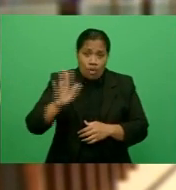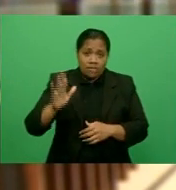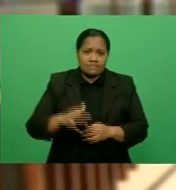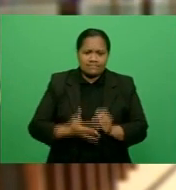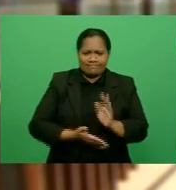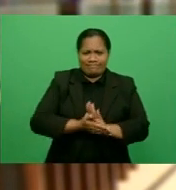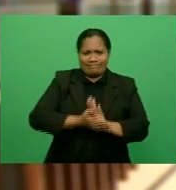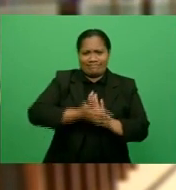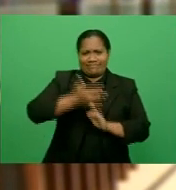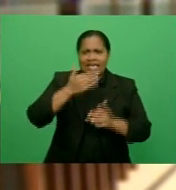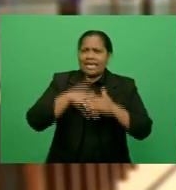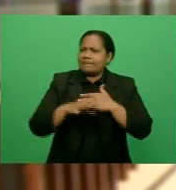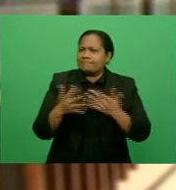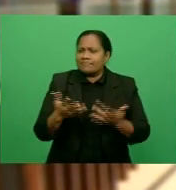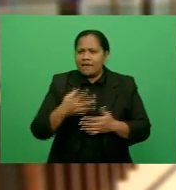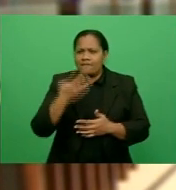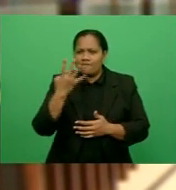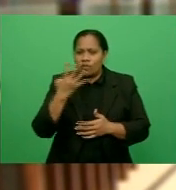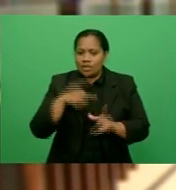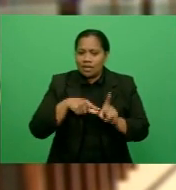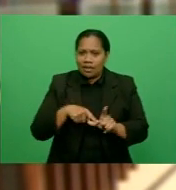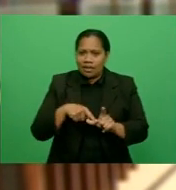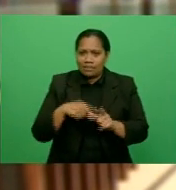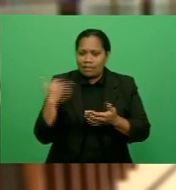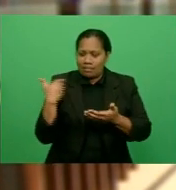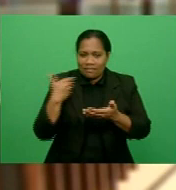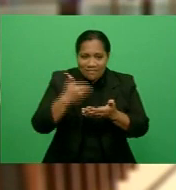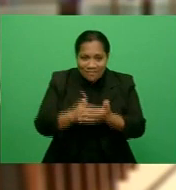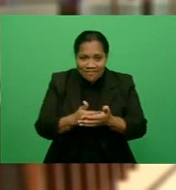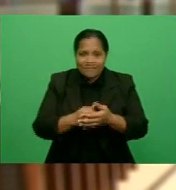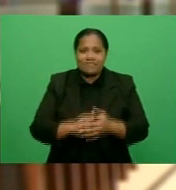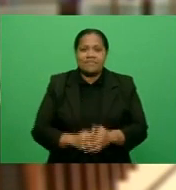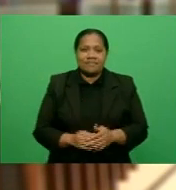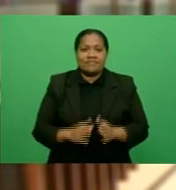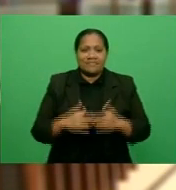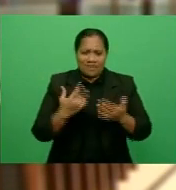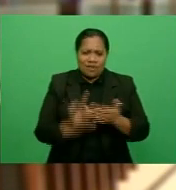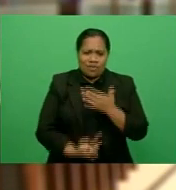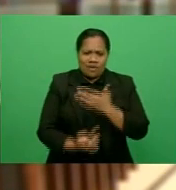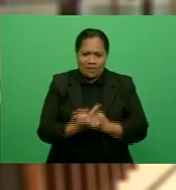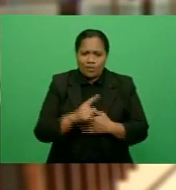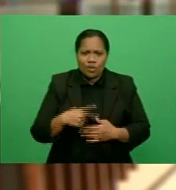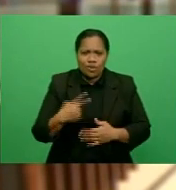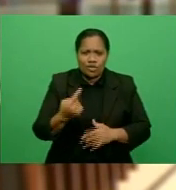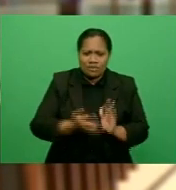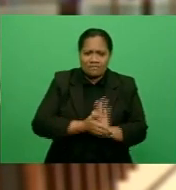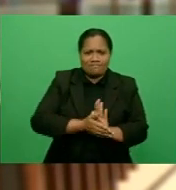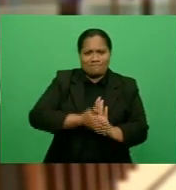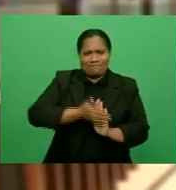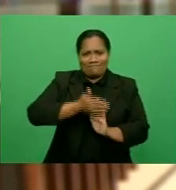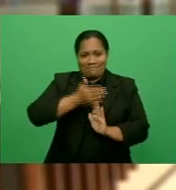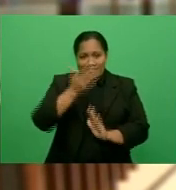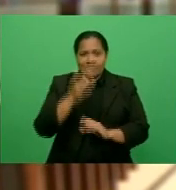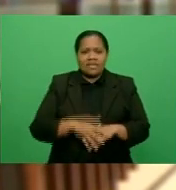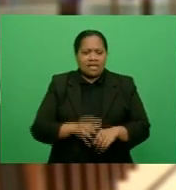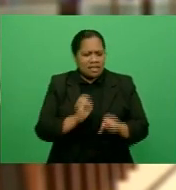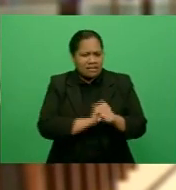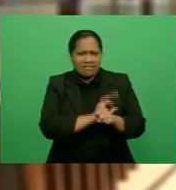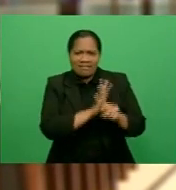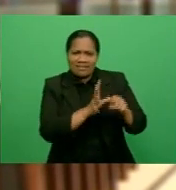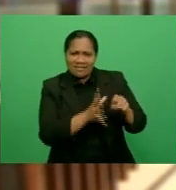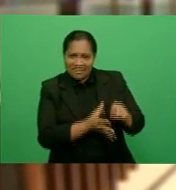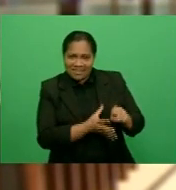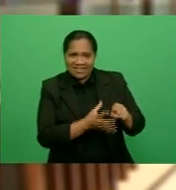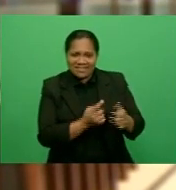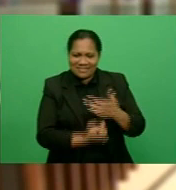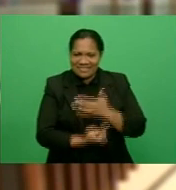nearly 14 years. The greenback is likely to continue to grind higher in the short term as the coronavirus rattles sentiment